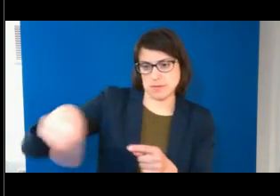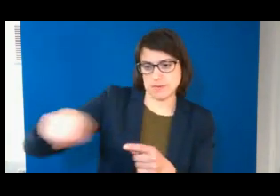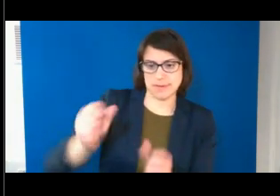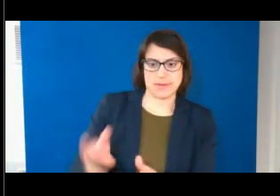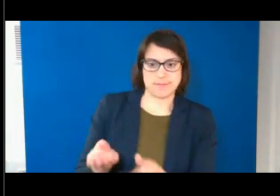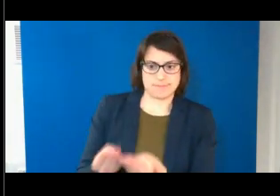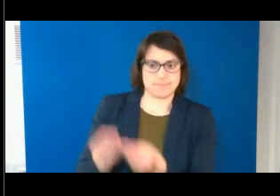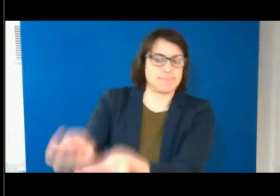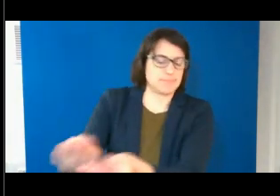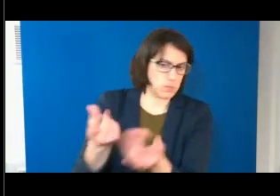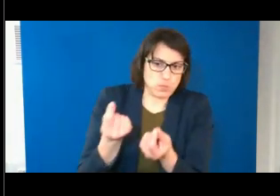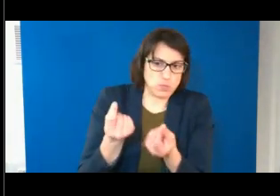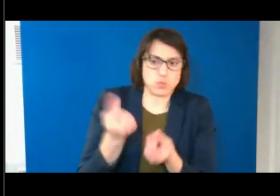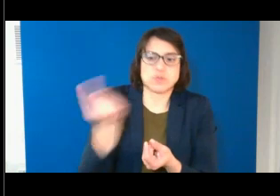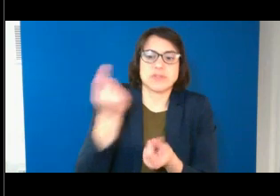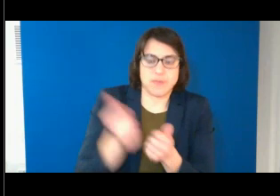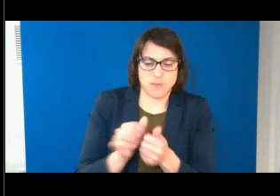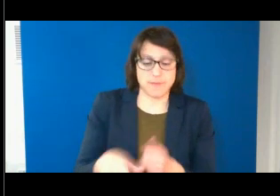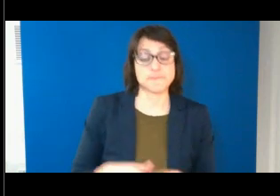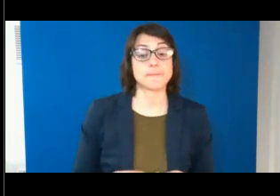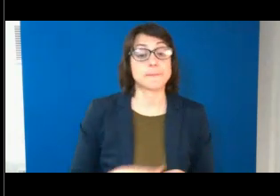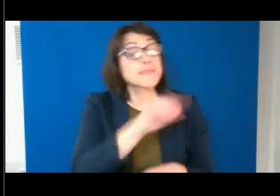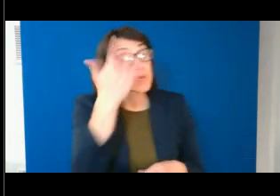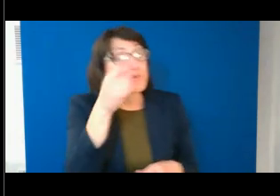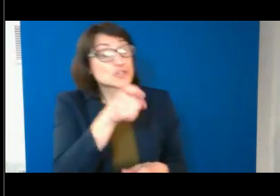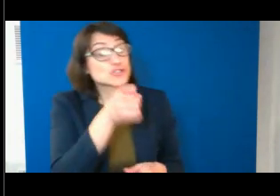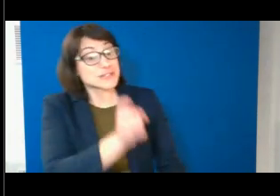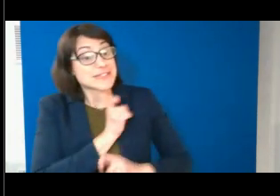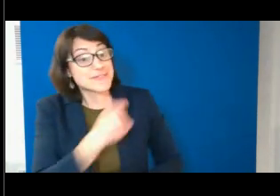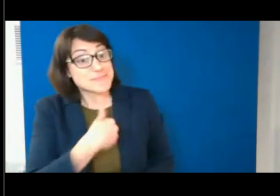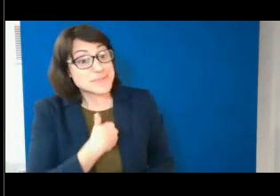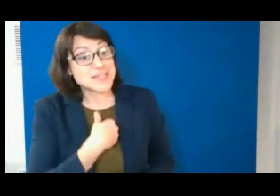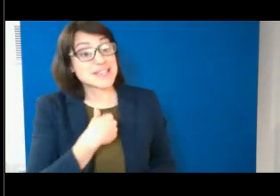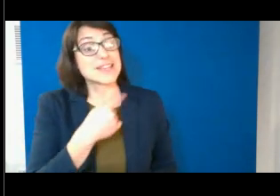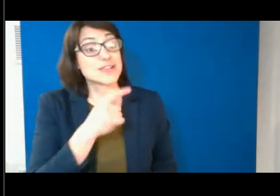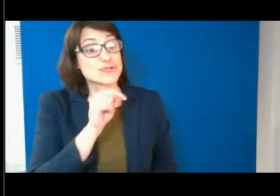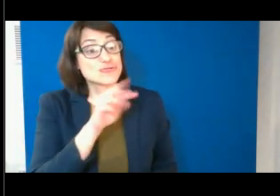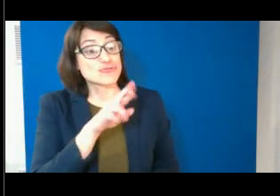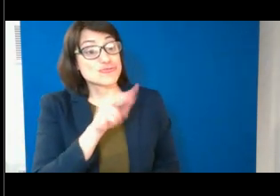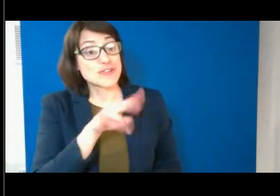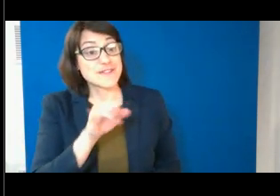So that's why you should give it to Travis and I. Our fungus will eat it and make something.